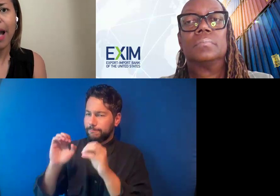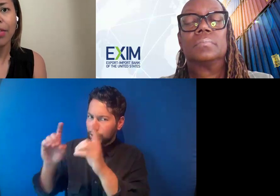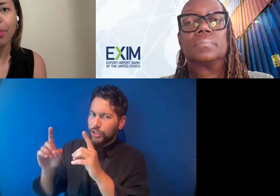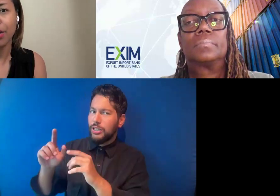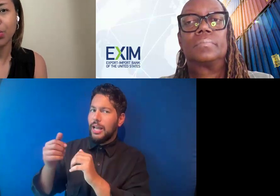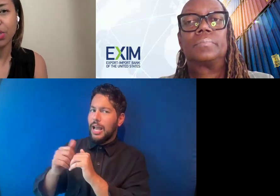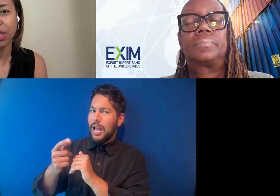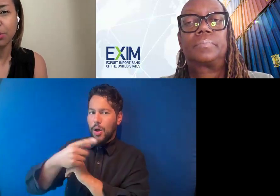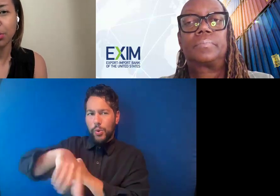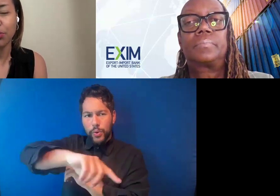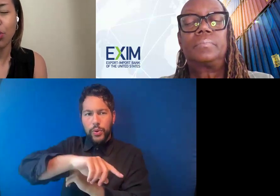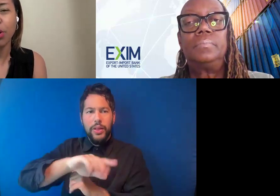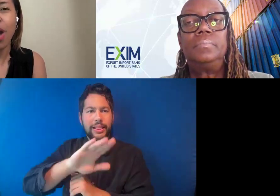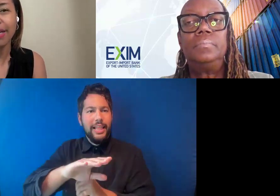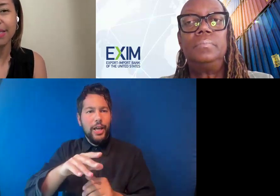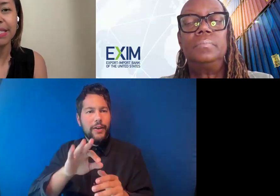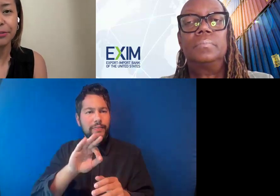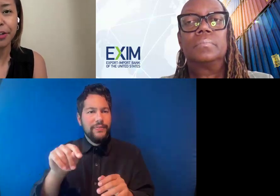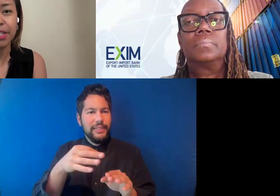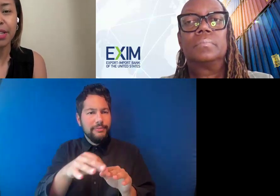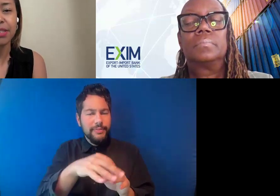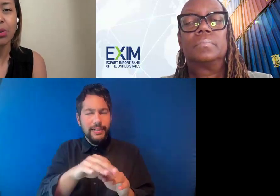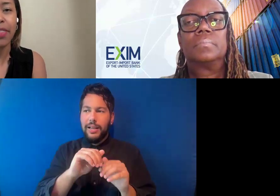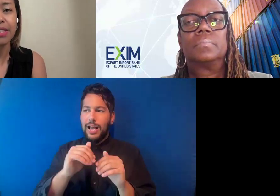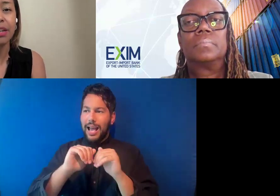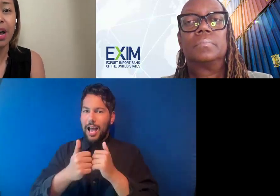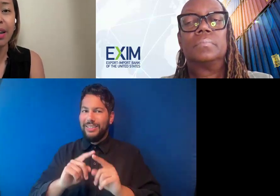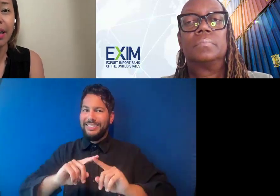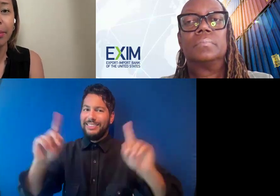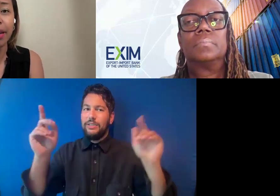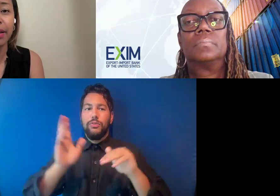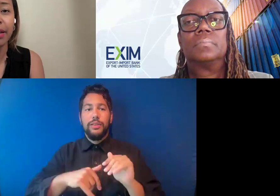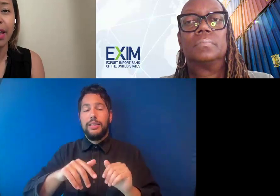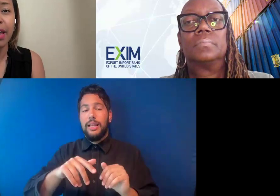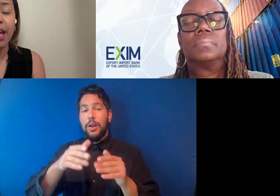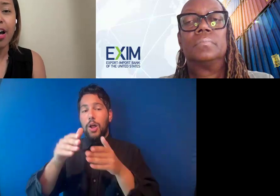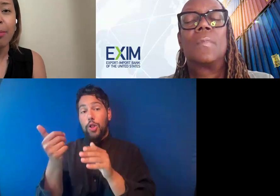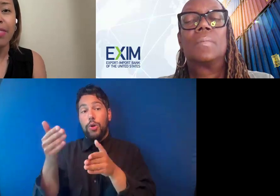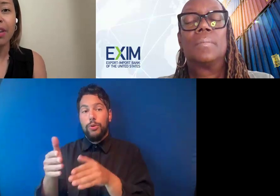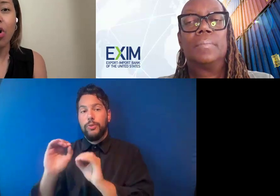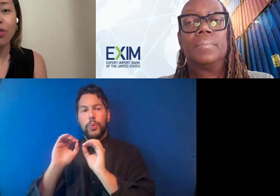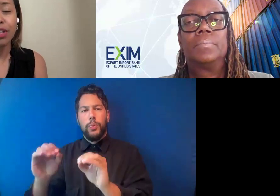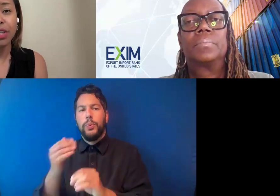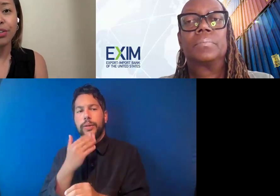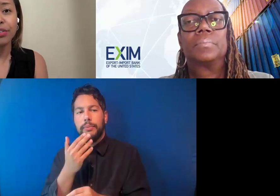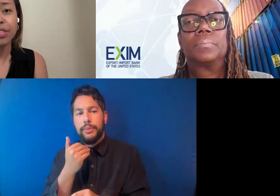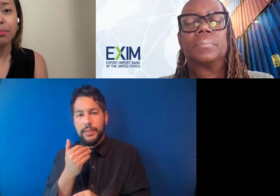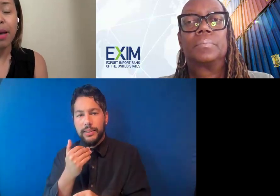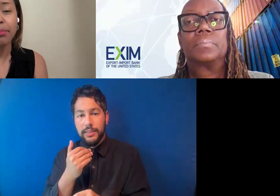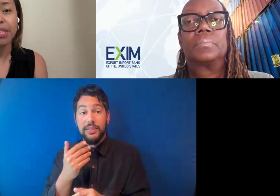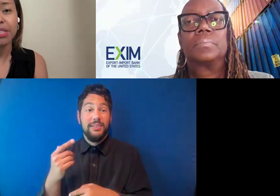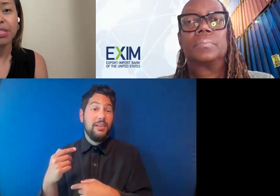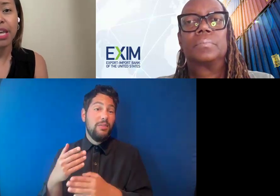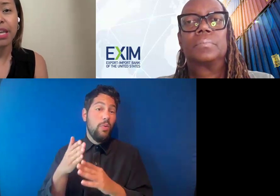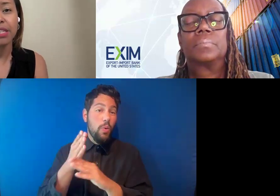diabetic, how their pedicures need to be performed and why it's different than someone that's a non-diabetic. And then over the